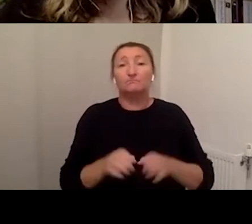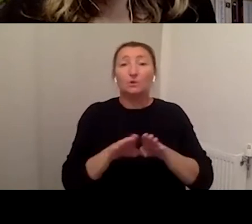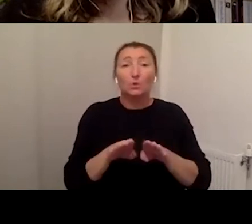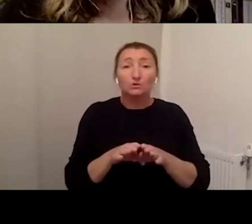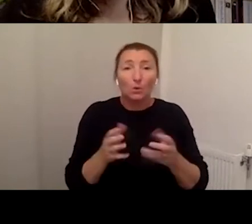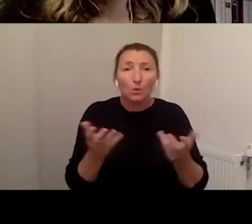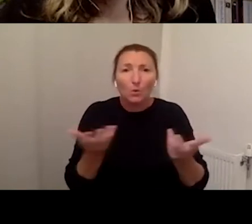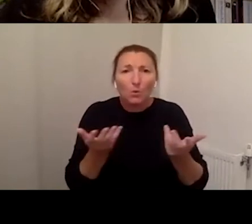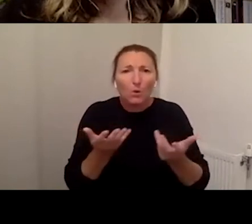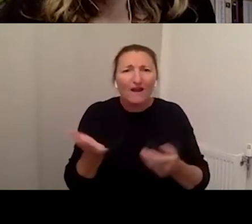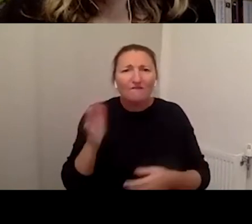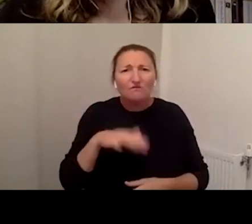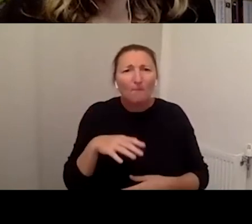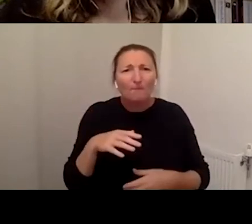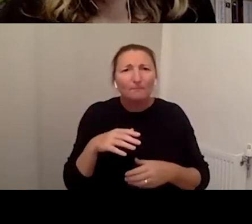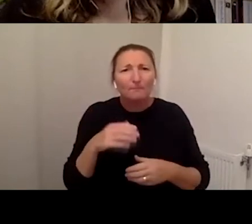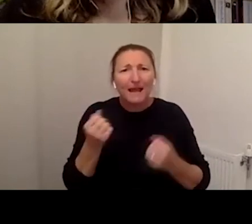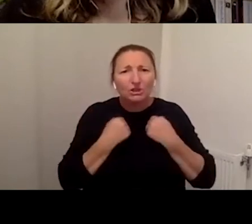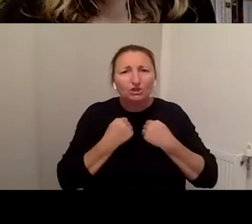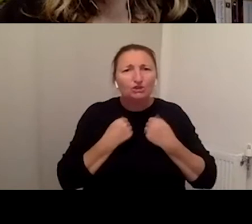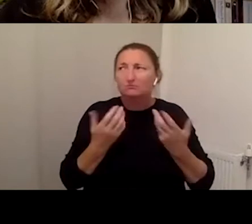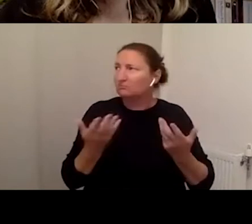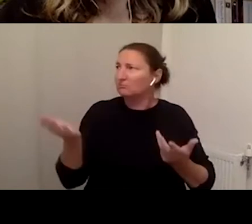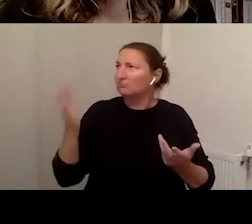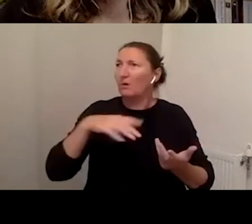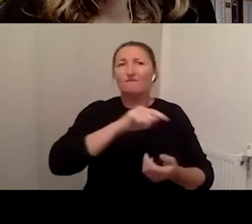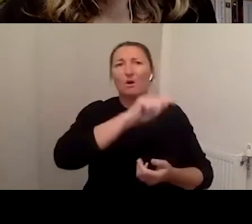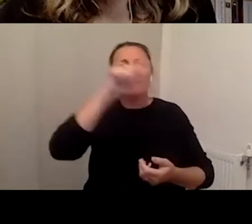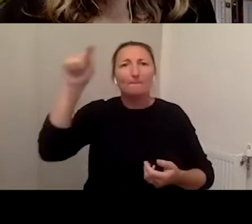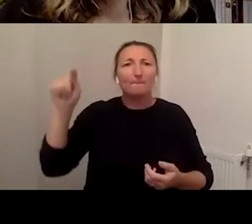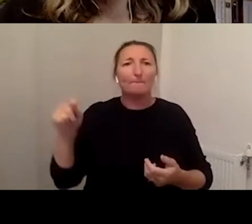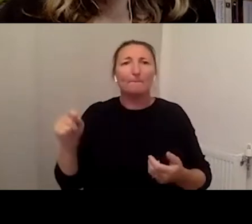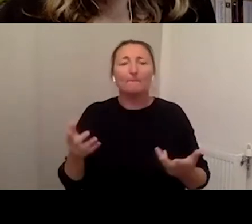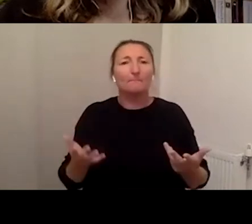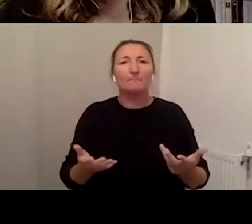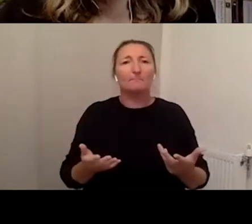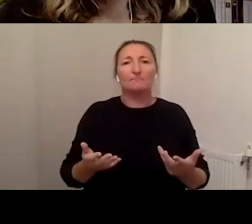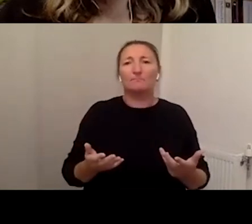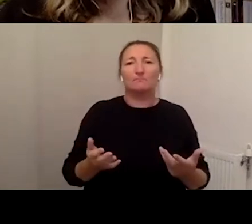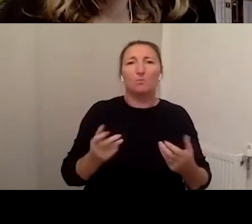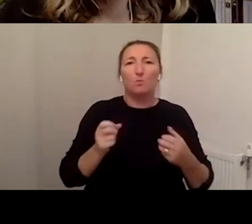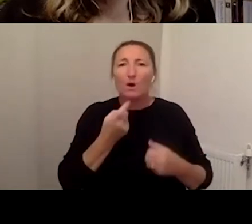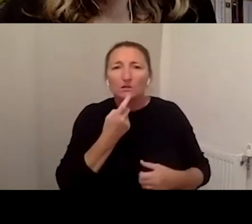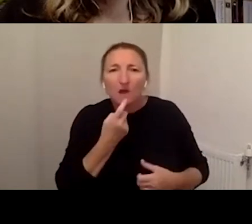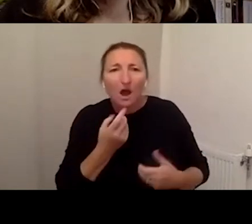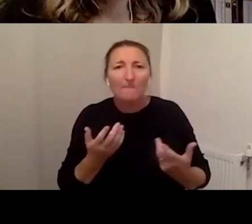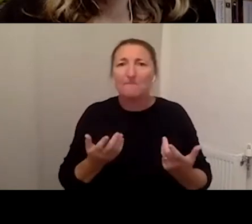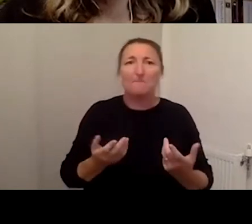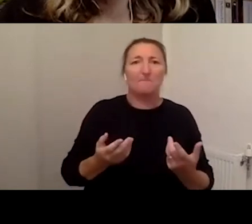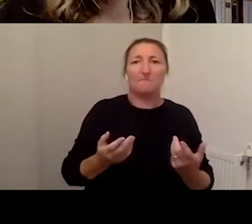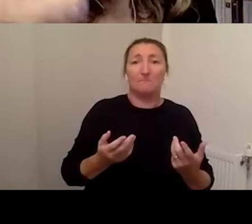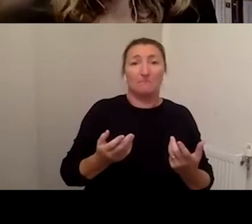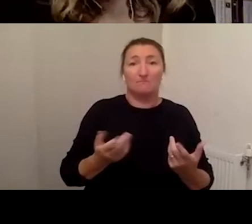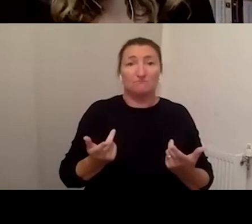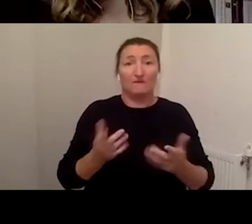we import from, and will we import from, and what kind of energy sources will we import from in the future, right? Will we import